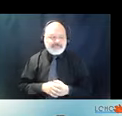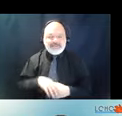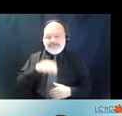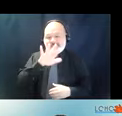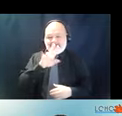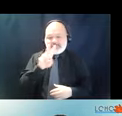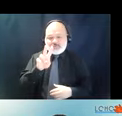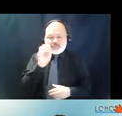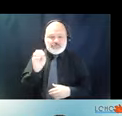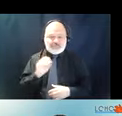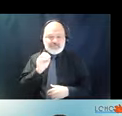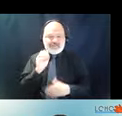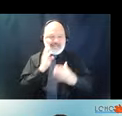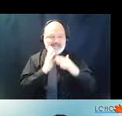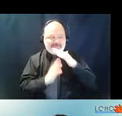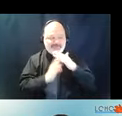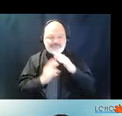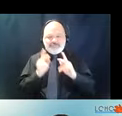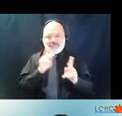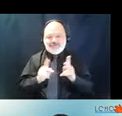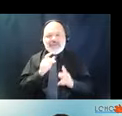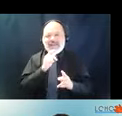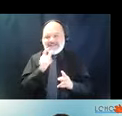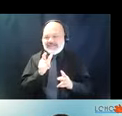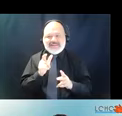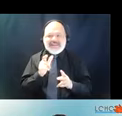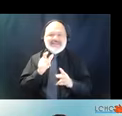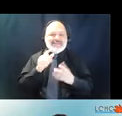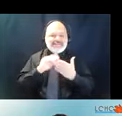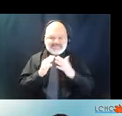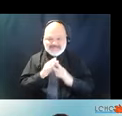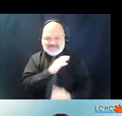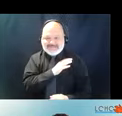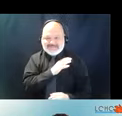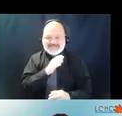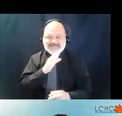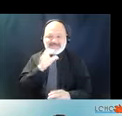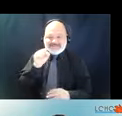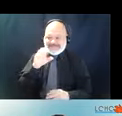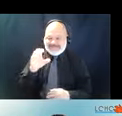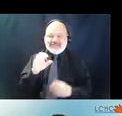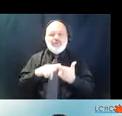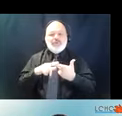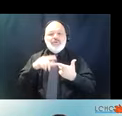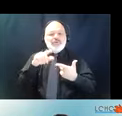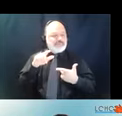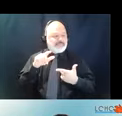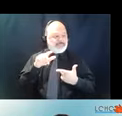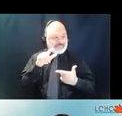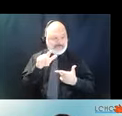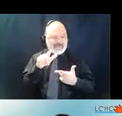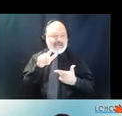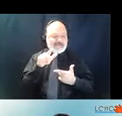52% of California's immigrant population are naturalized US citizens, 25% are green card holders. So the majority of immigrants